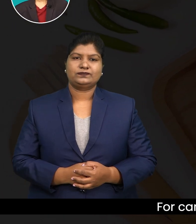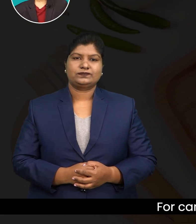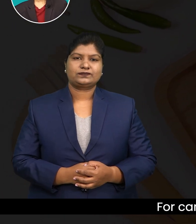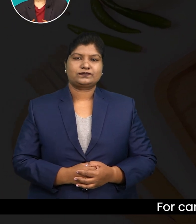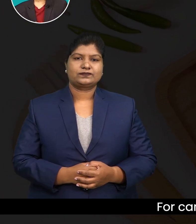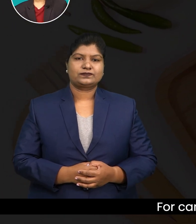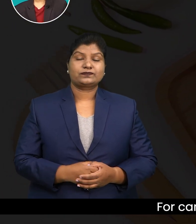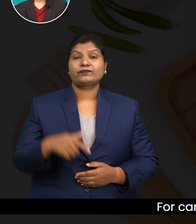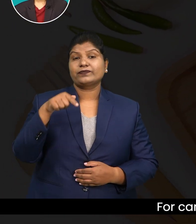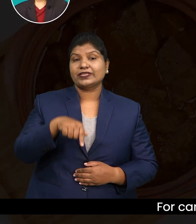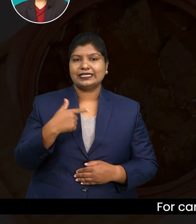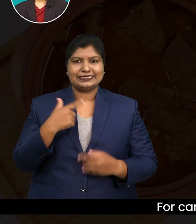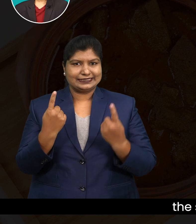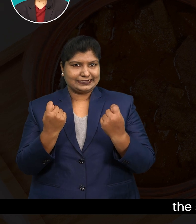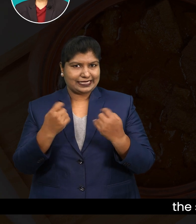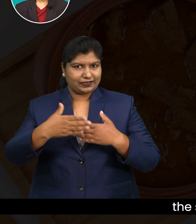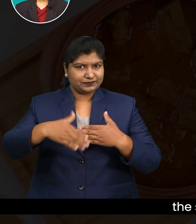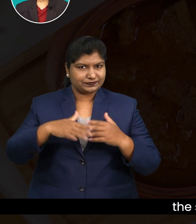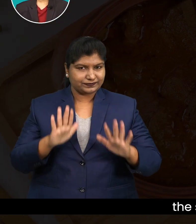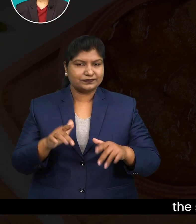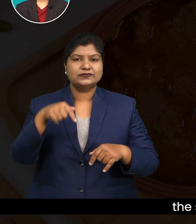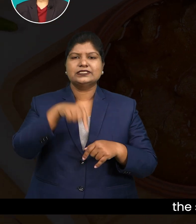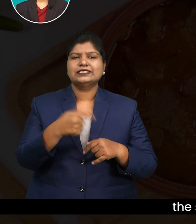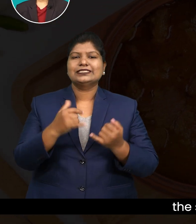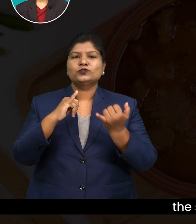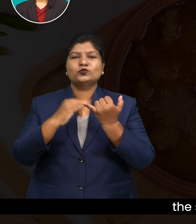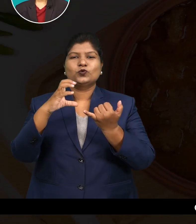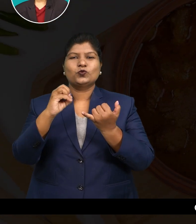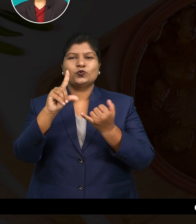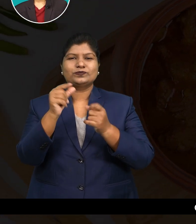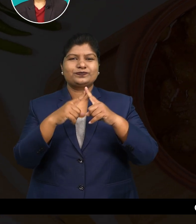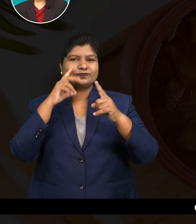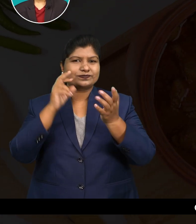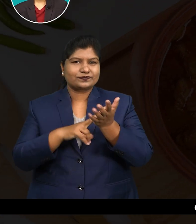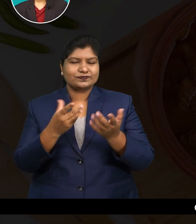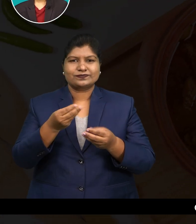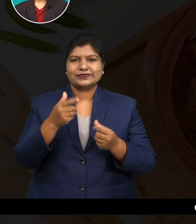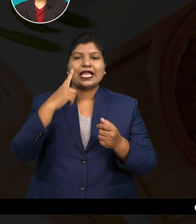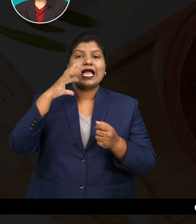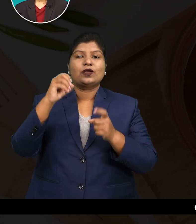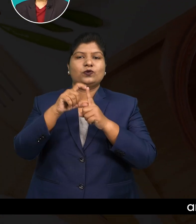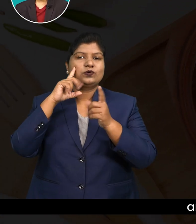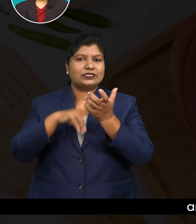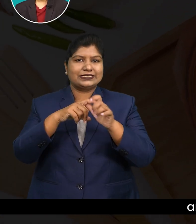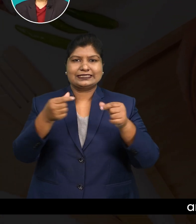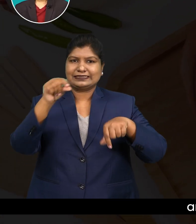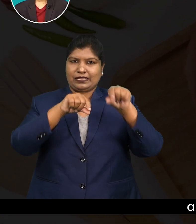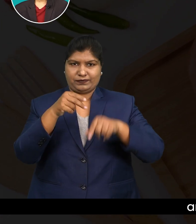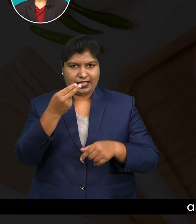For carrying out these tests, the solutions of iodine, copper sulfate